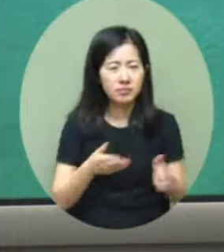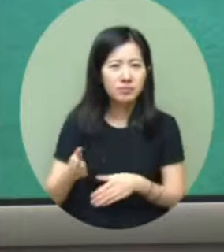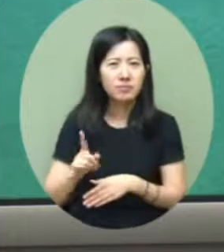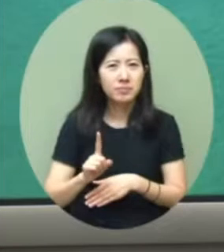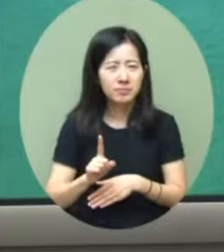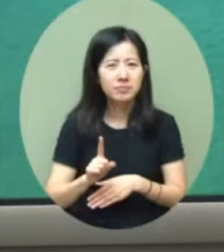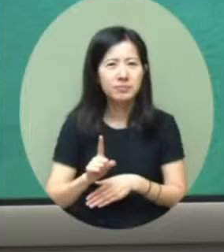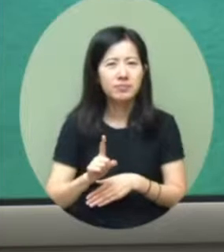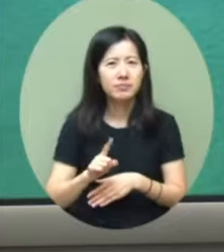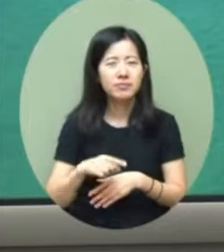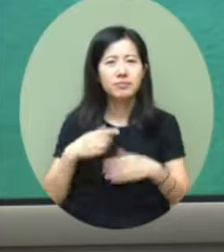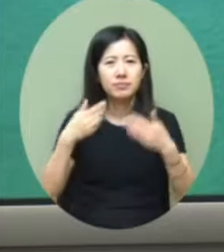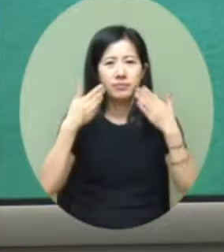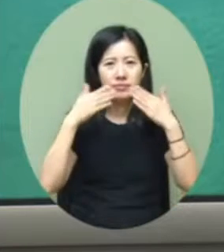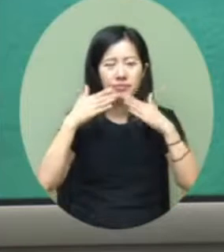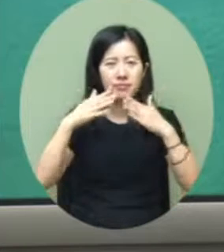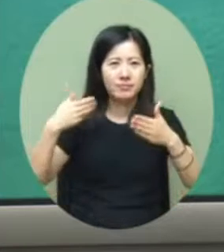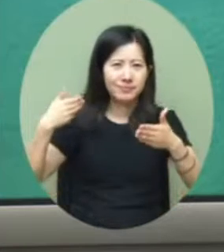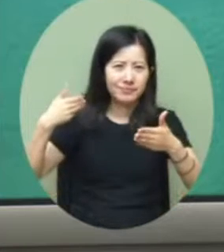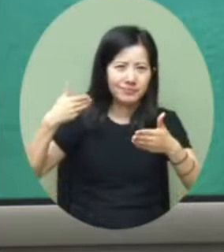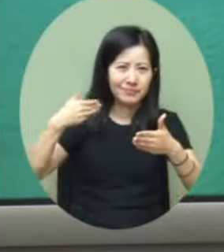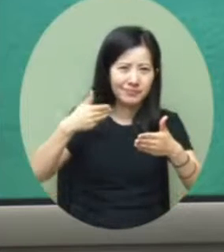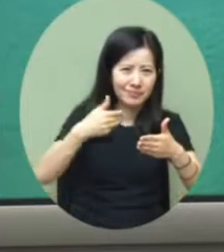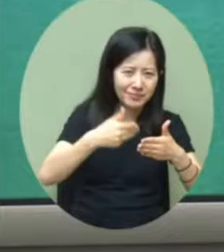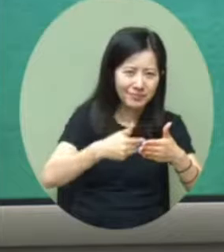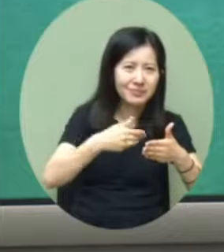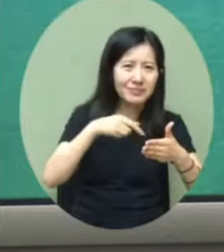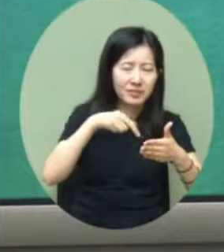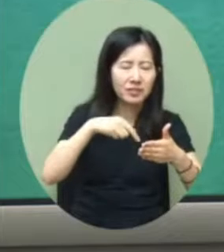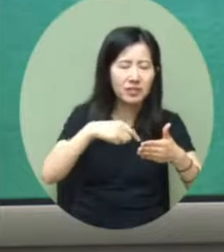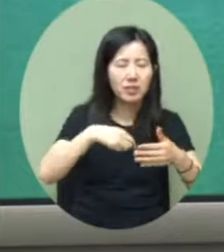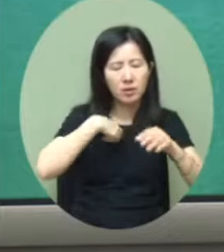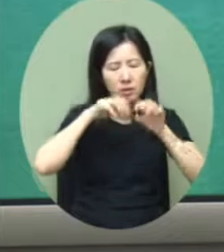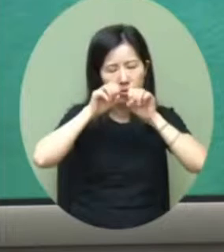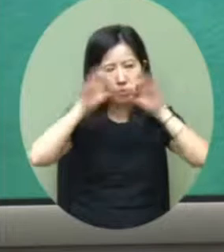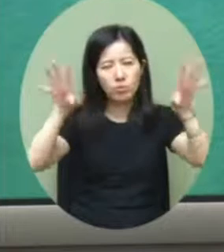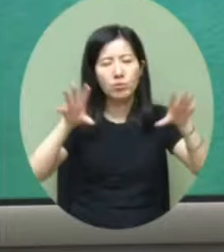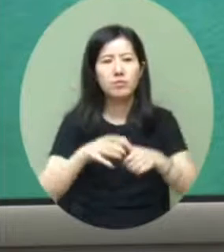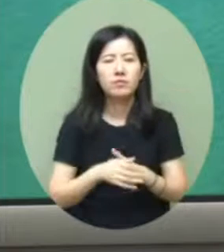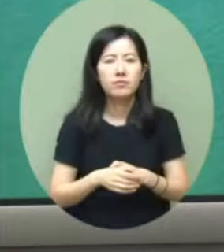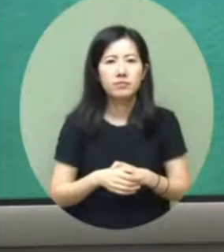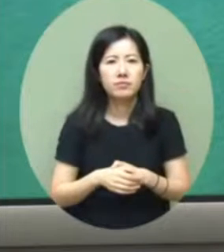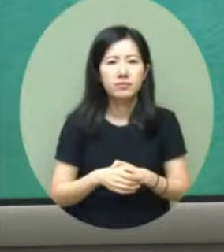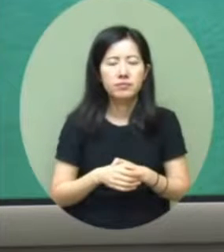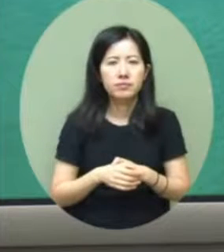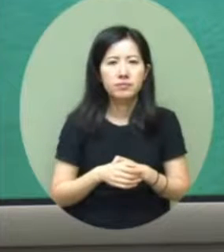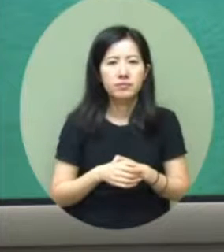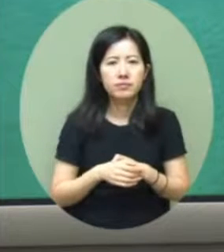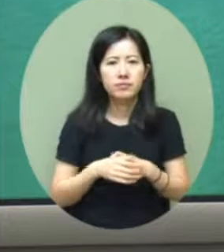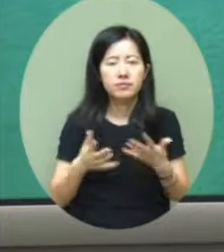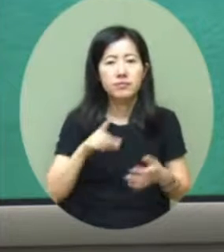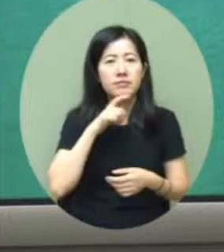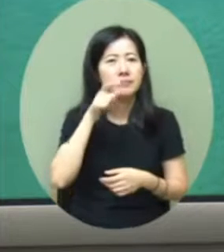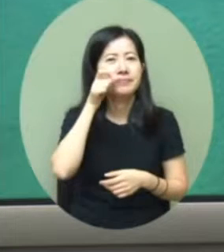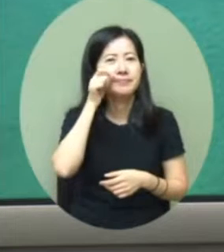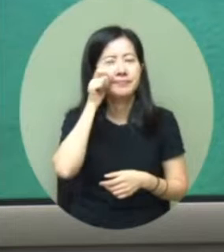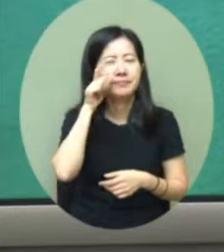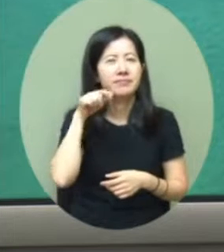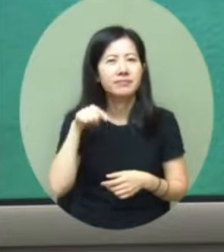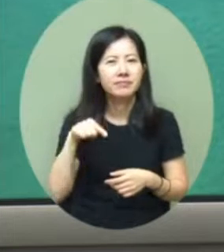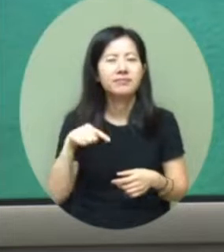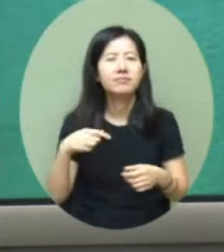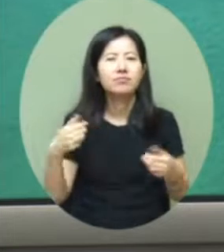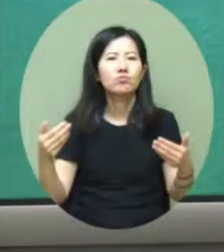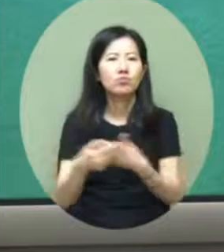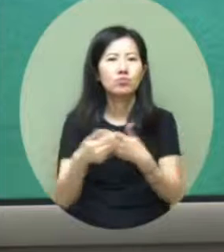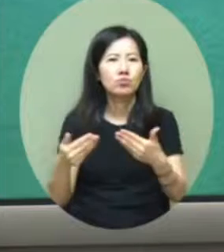day. There will be special transportation arrangement, of course, to ensure that the experience